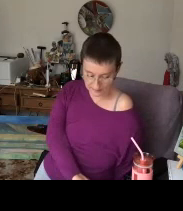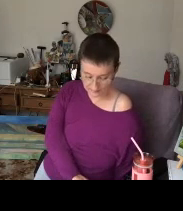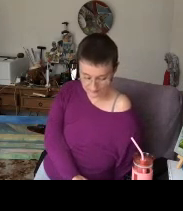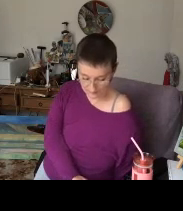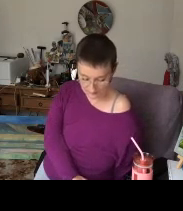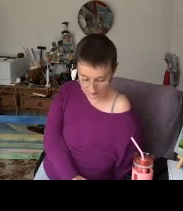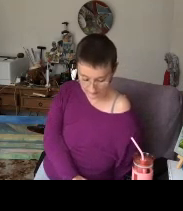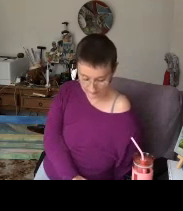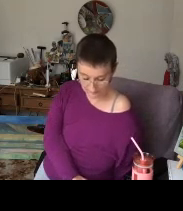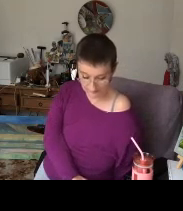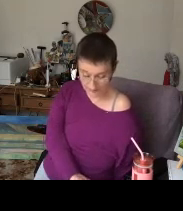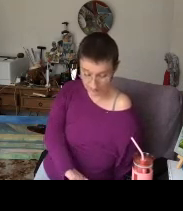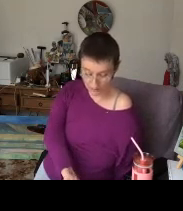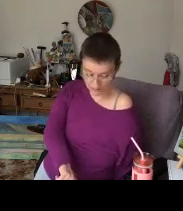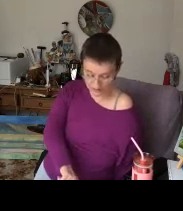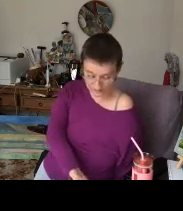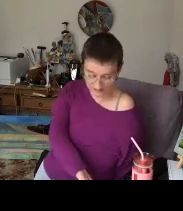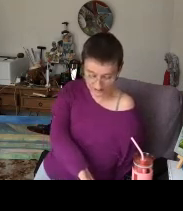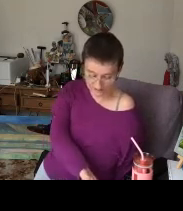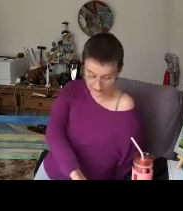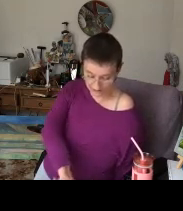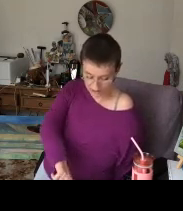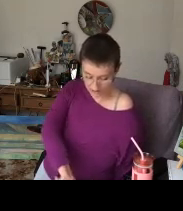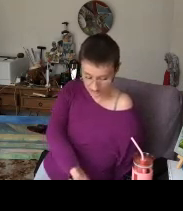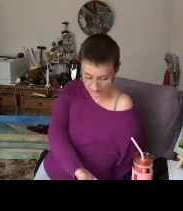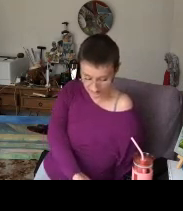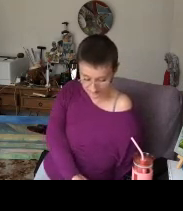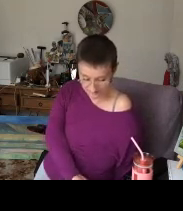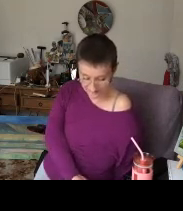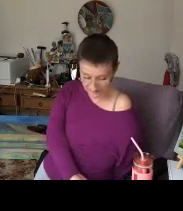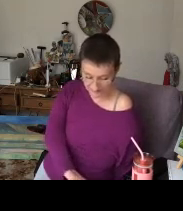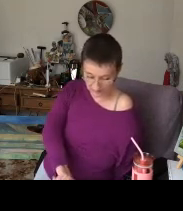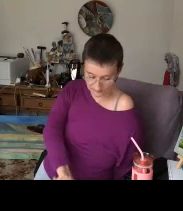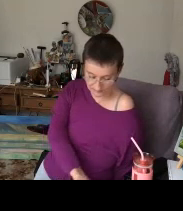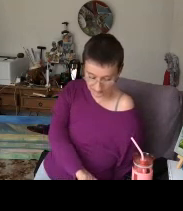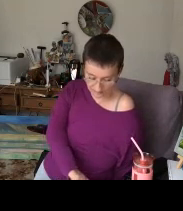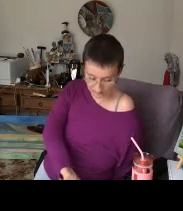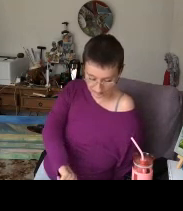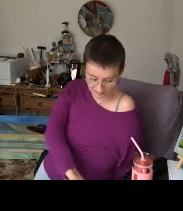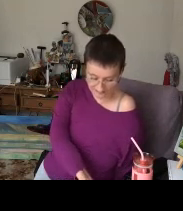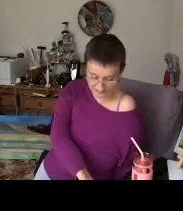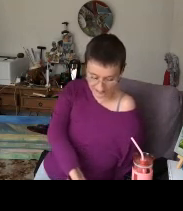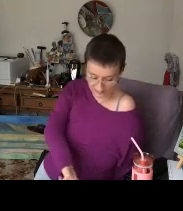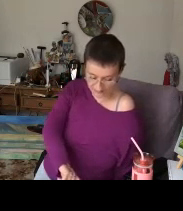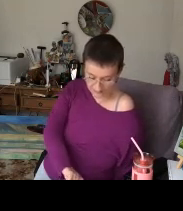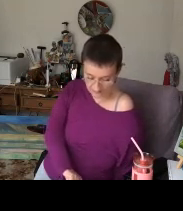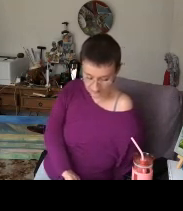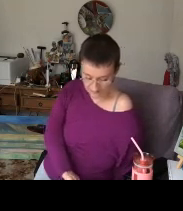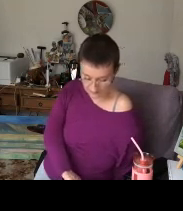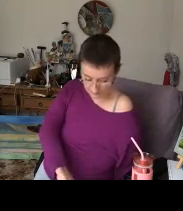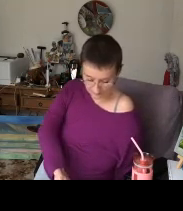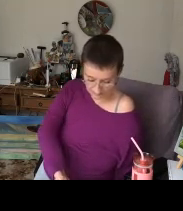got Neil Baldwin centered around the circus and this love of football. And again, some of